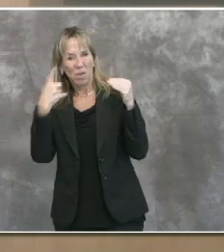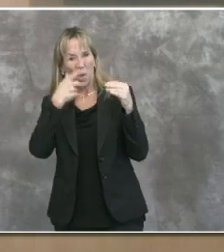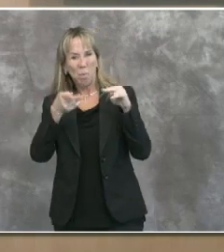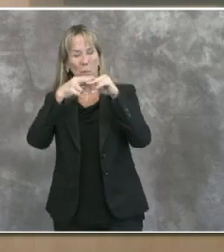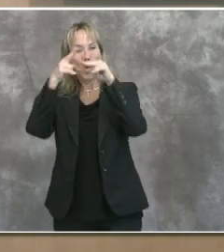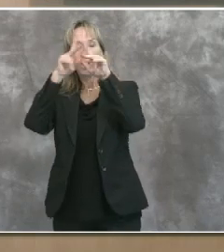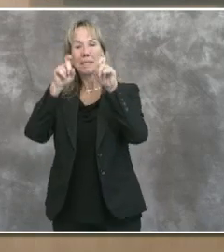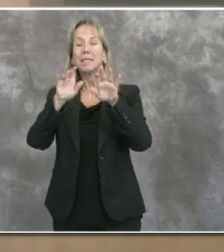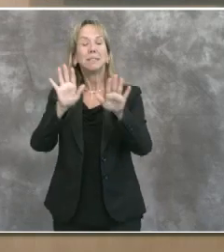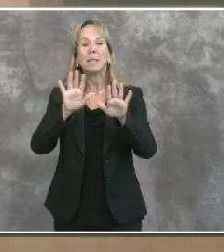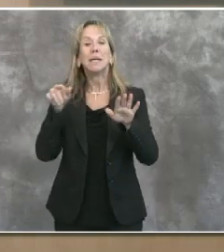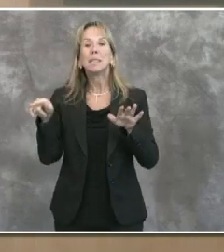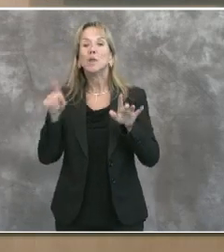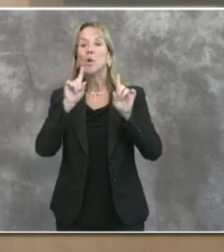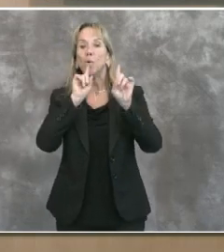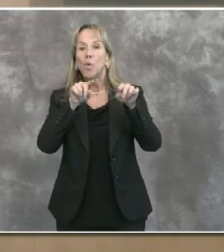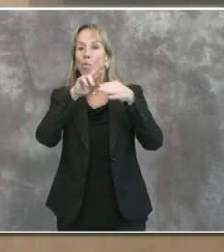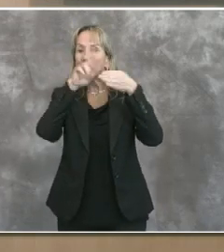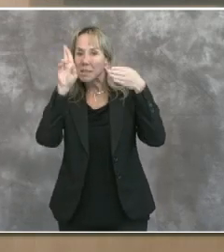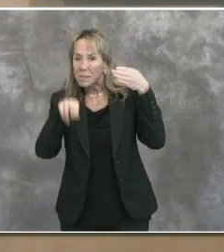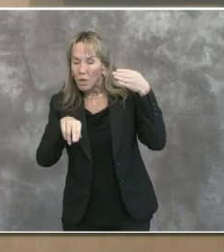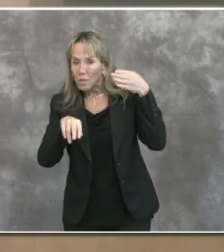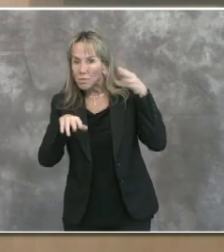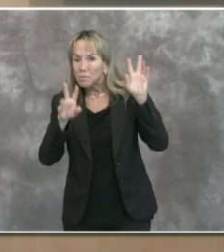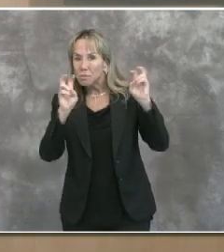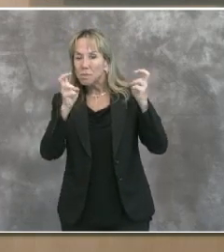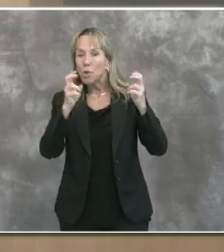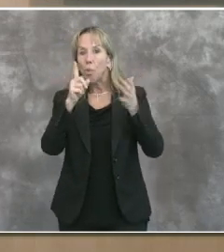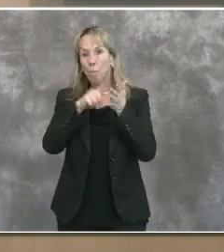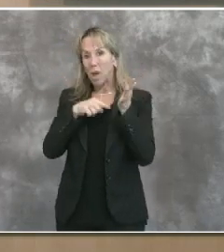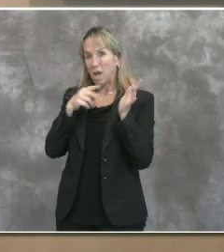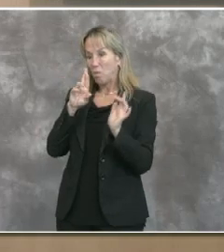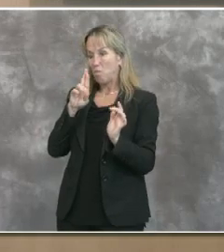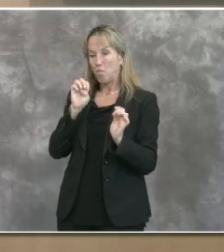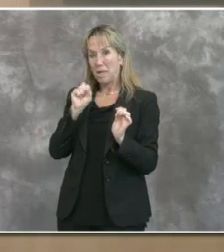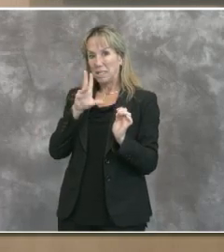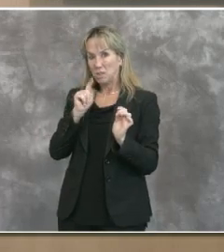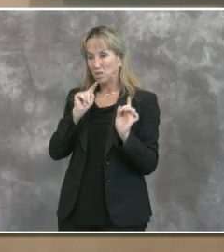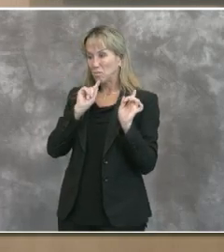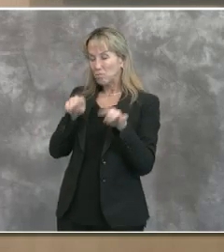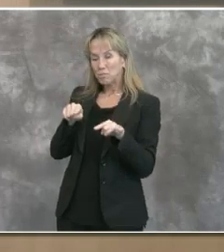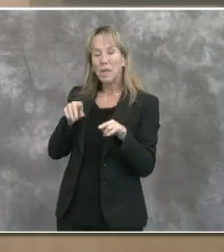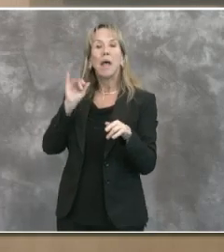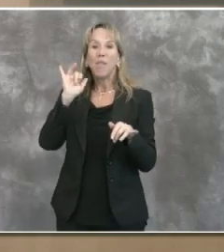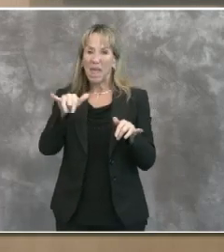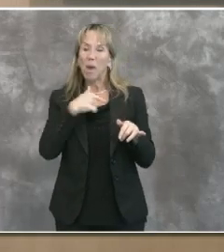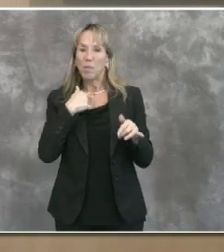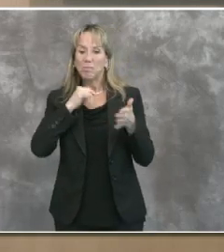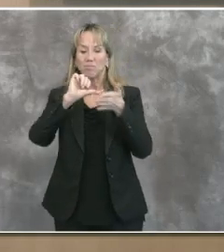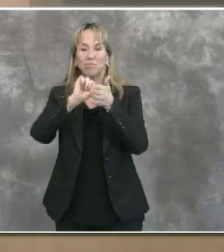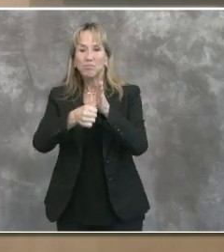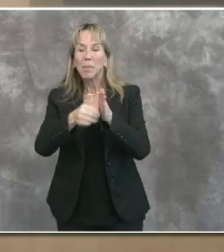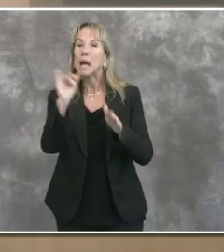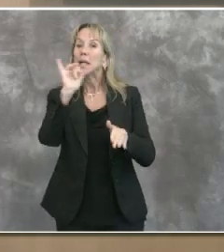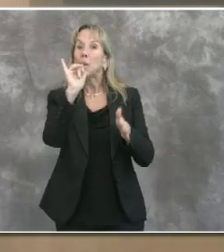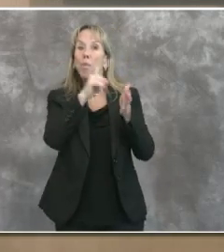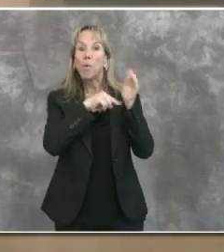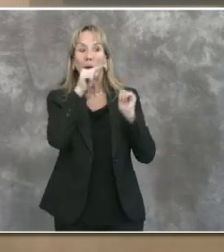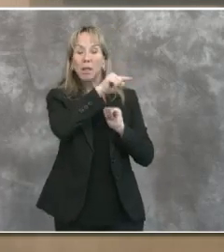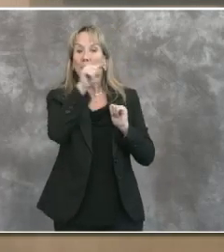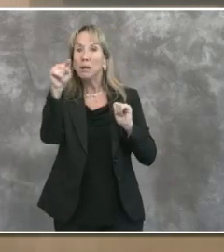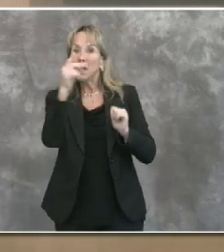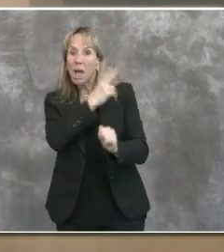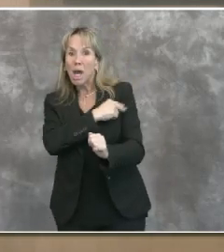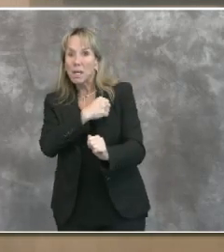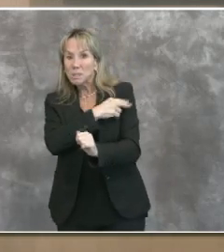results that are coming in, which is what we have the strongest visibility on, other than what our hospital care partners in the community